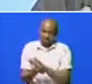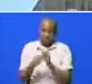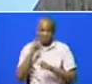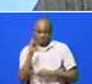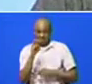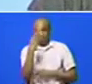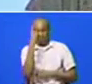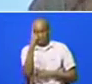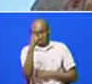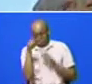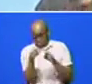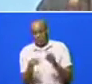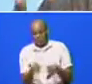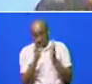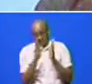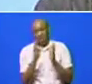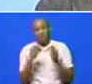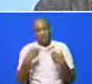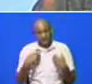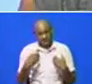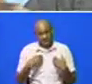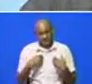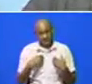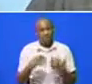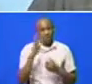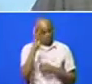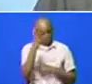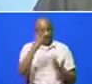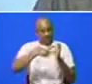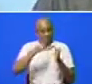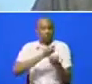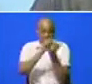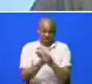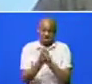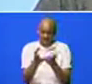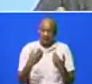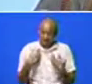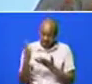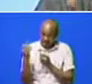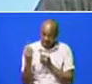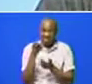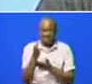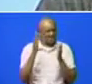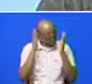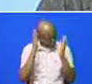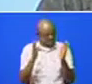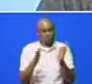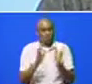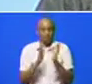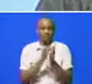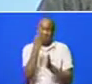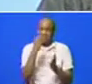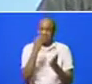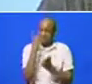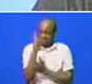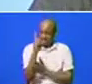3D printing. It's been heralded as what they call as the fourth industrial revolution. And that is a very big tag to have on 3D printing. And